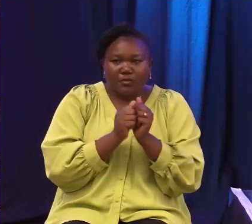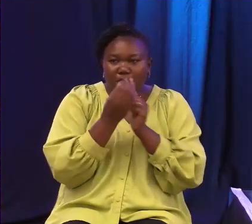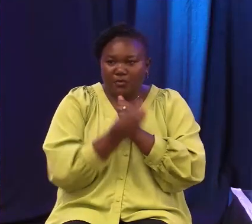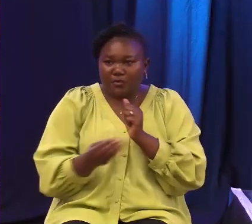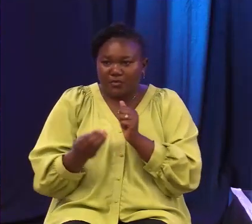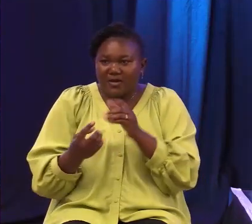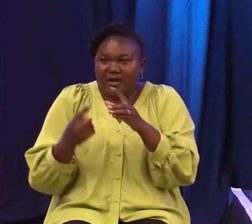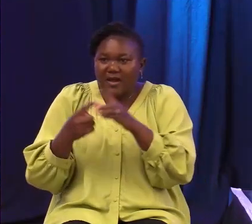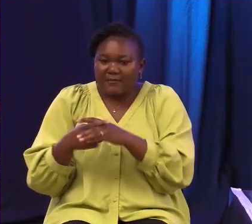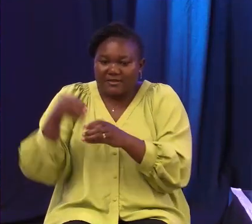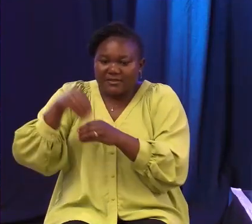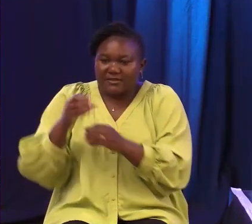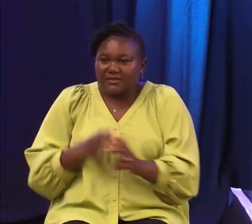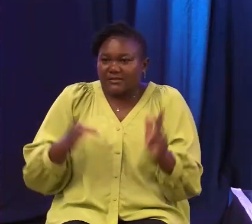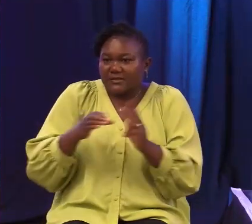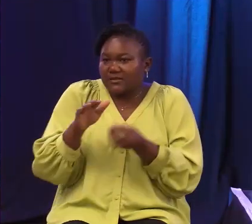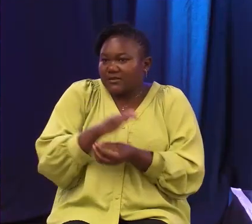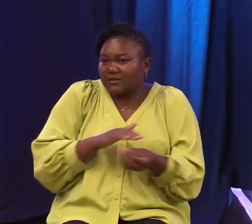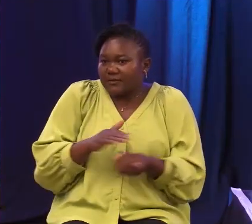their families or in the communities?